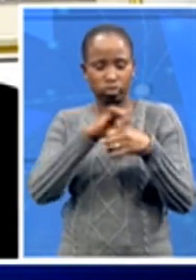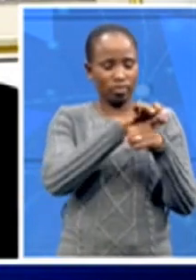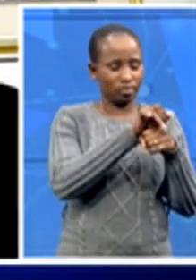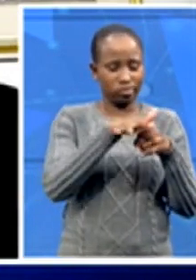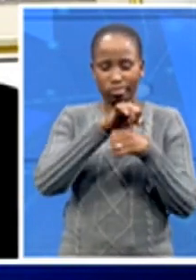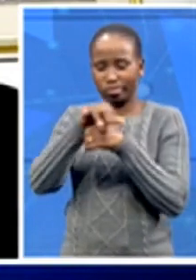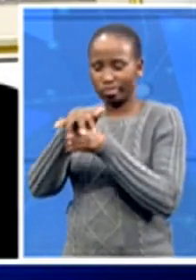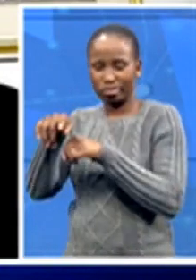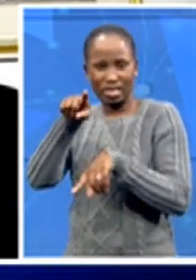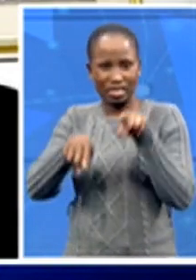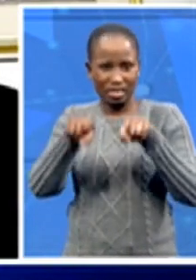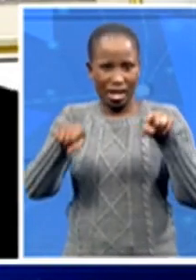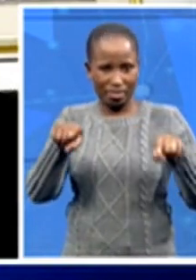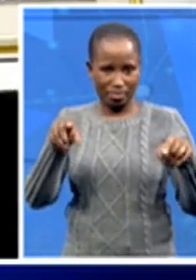case?